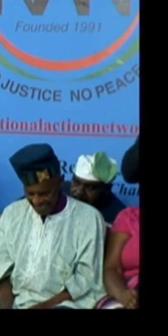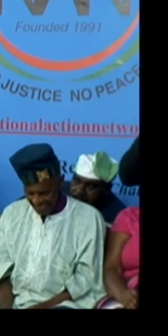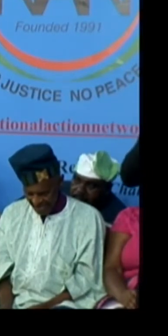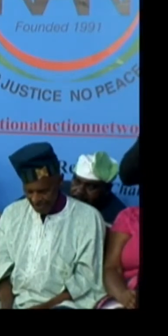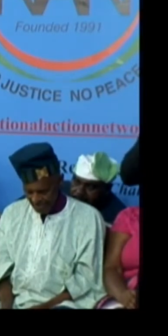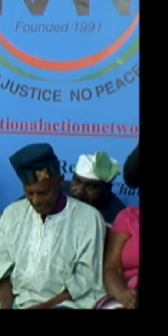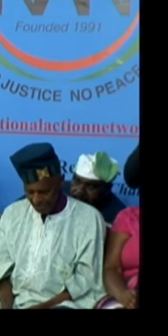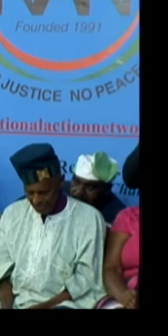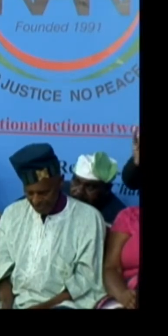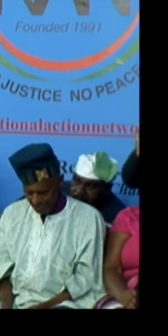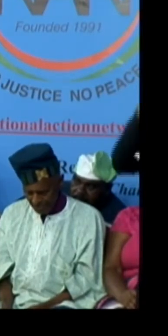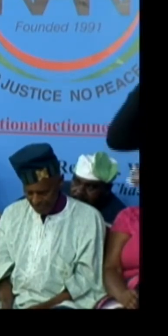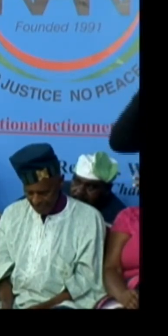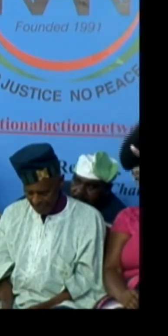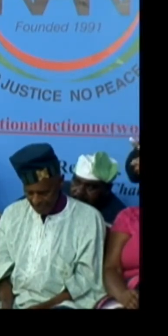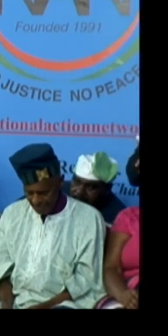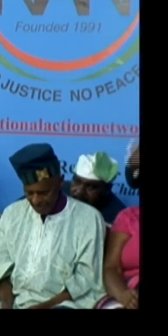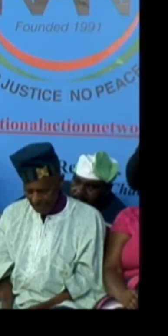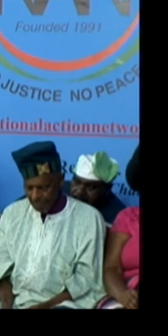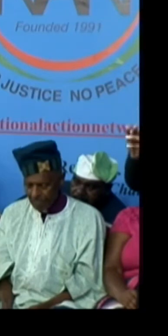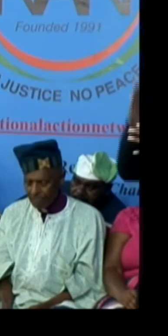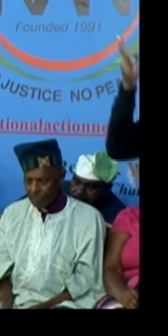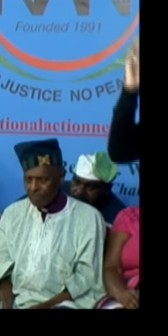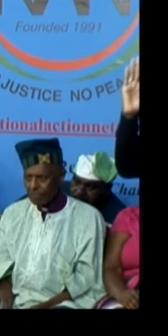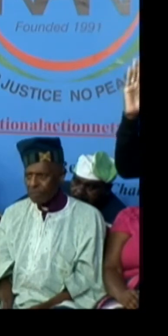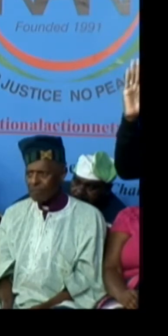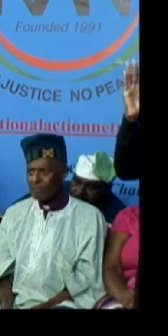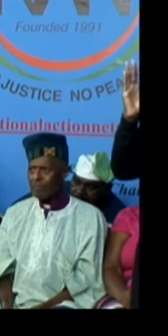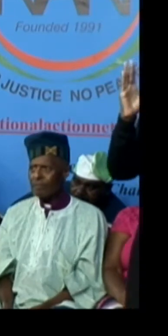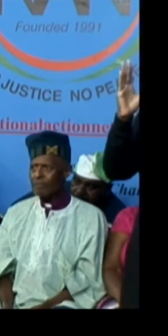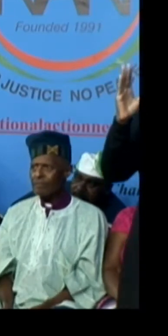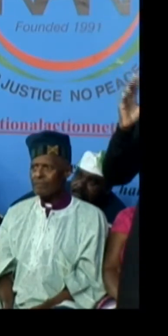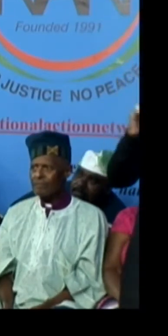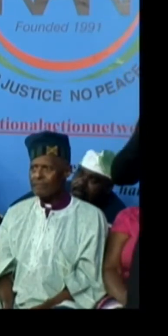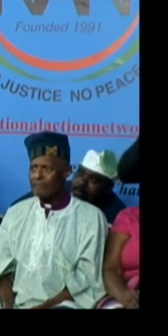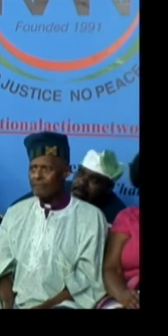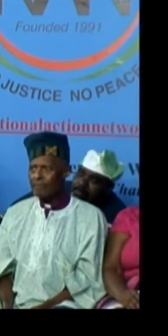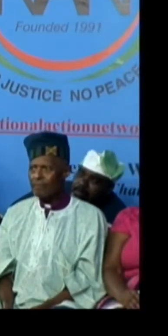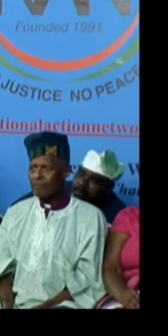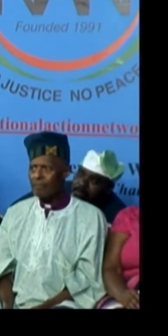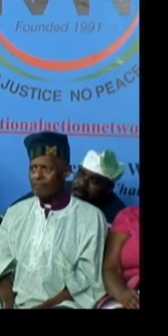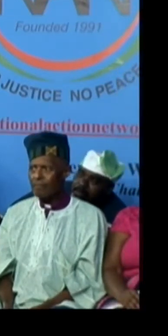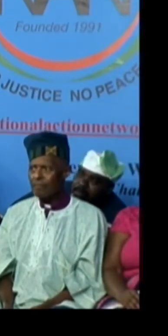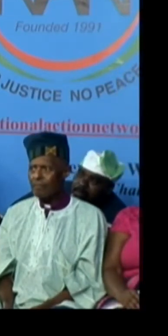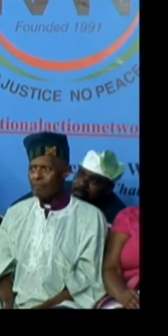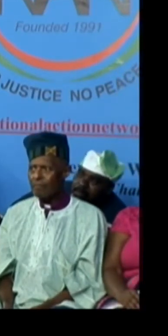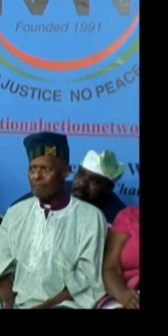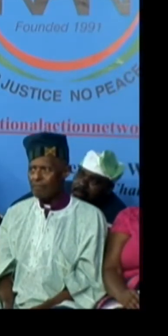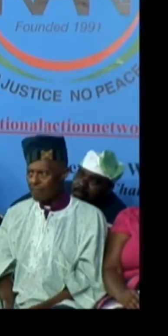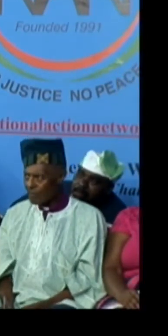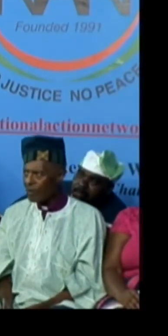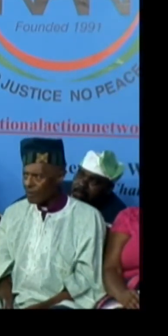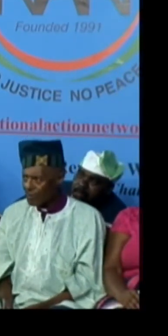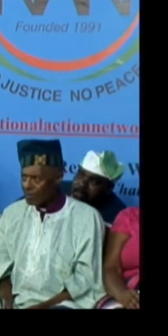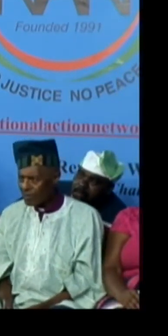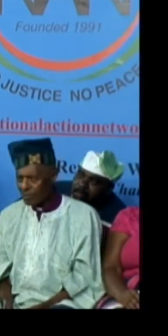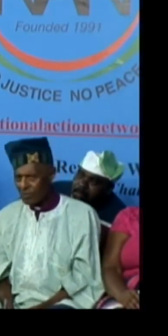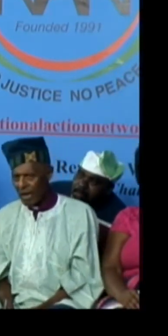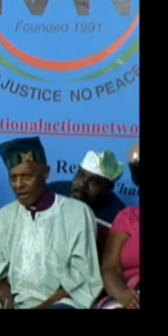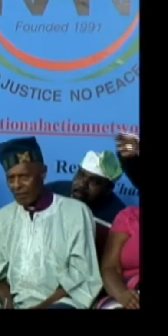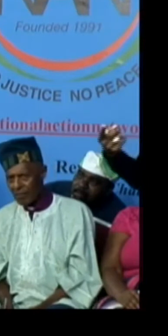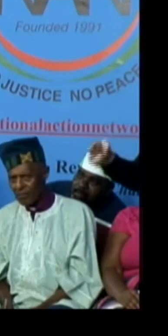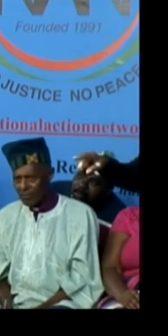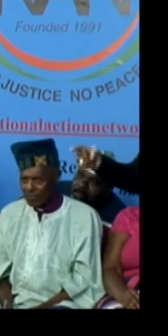of God, then everything done was instructed that he went